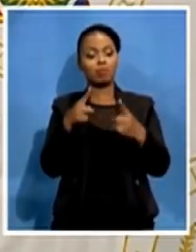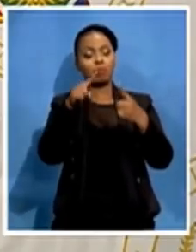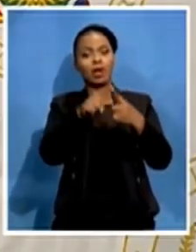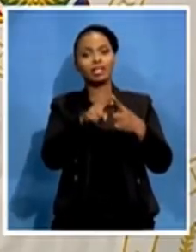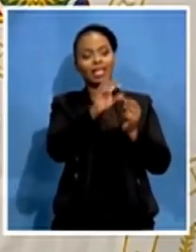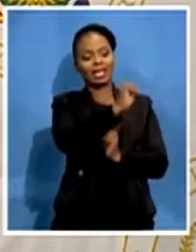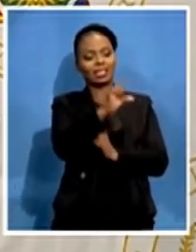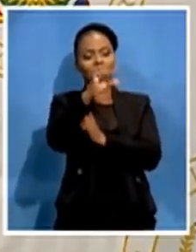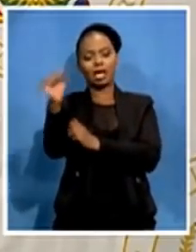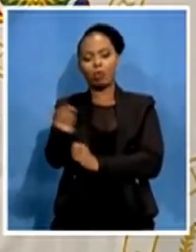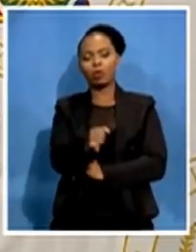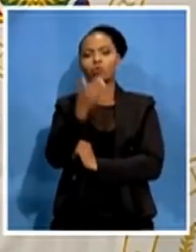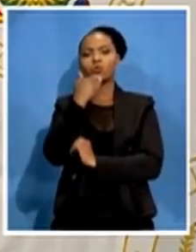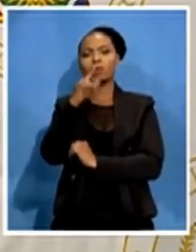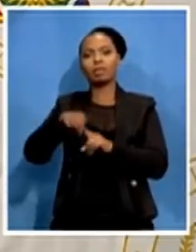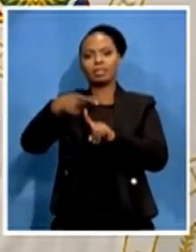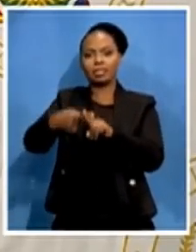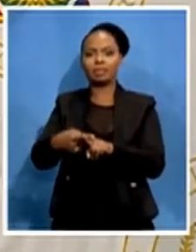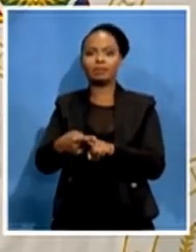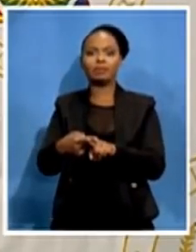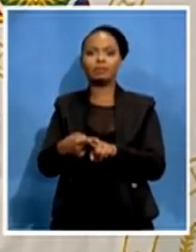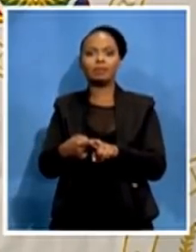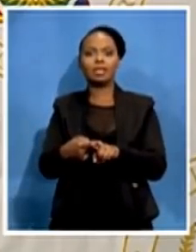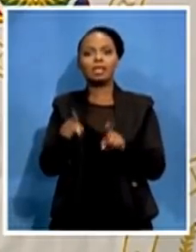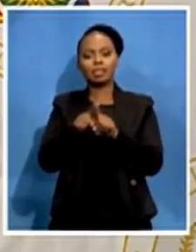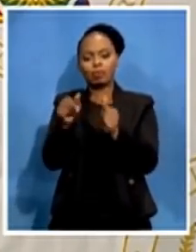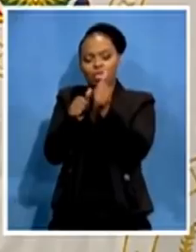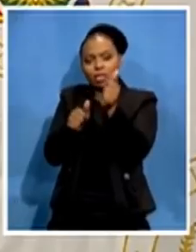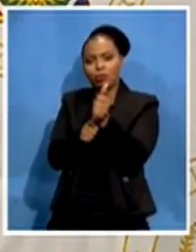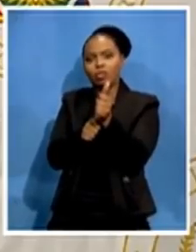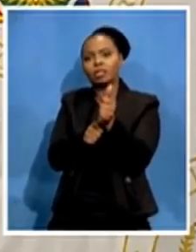the deputy directors general. It is not right.